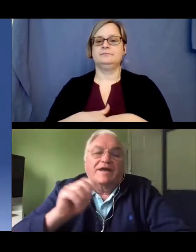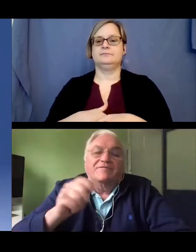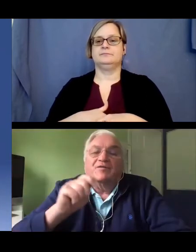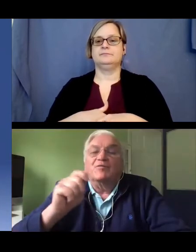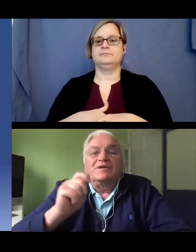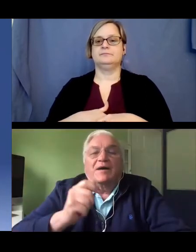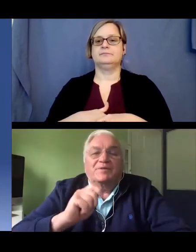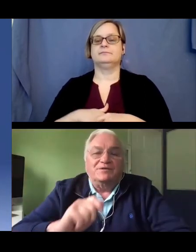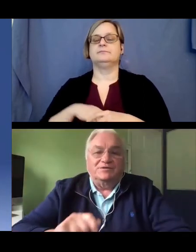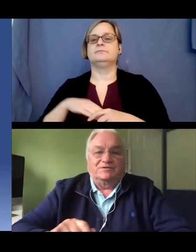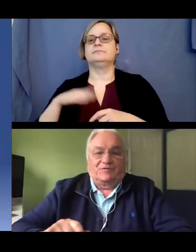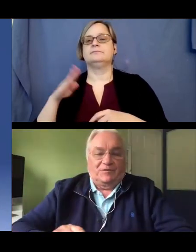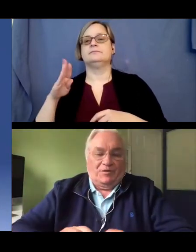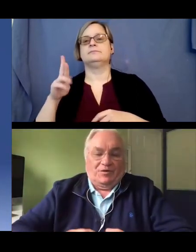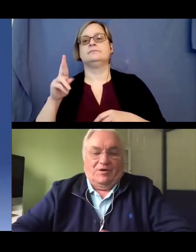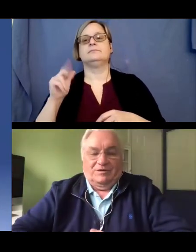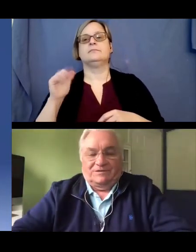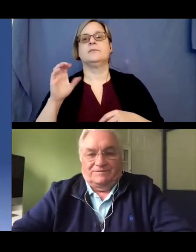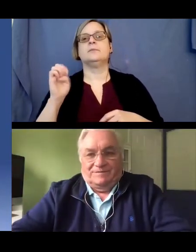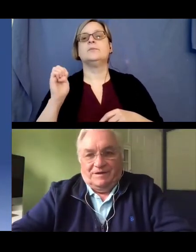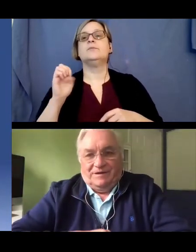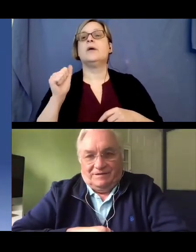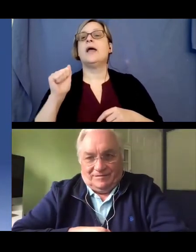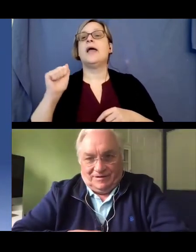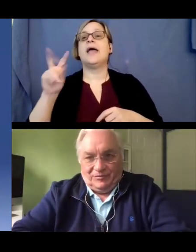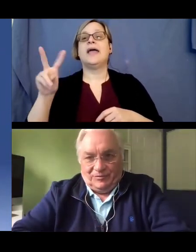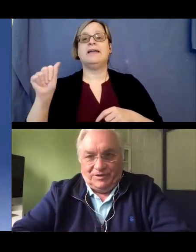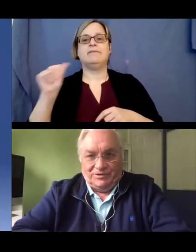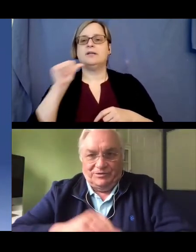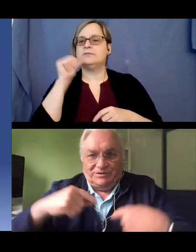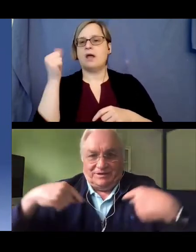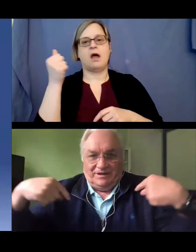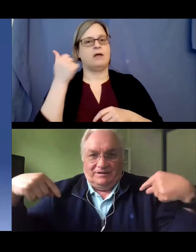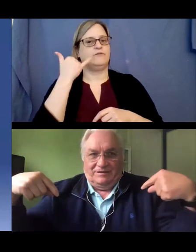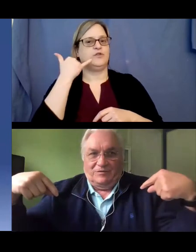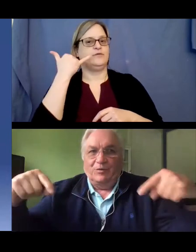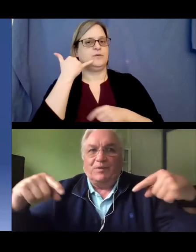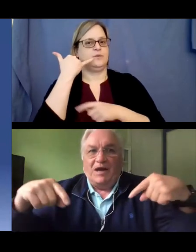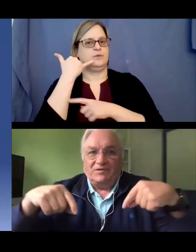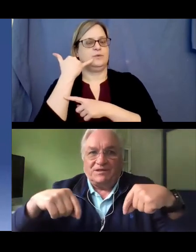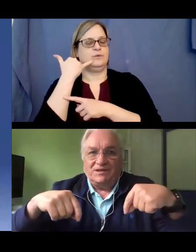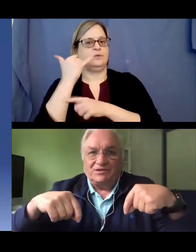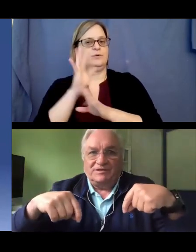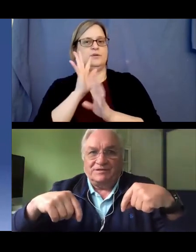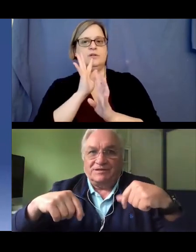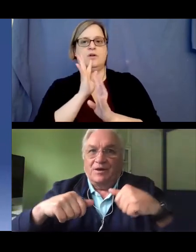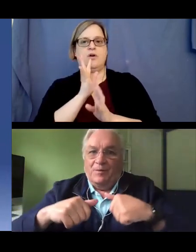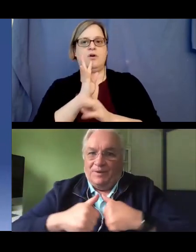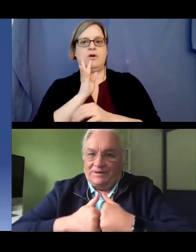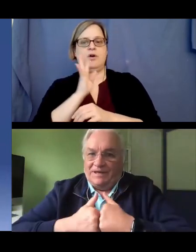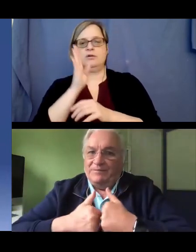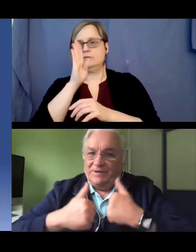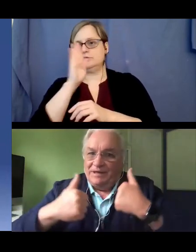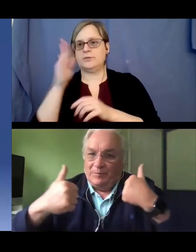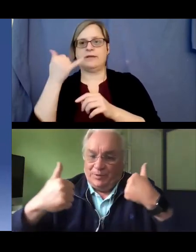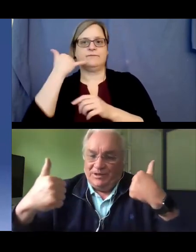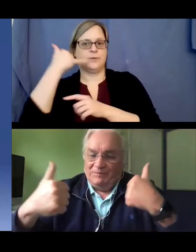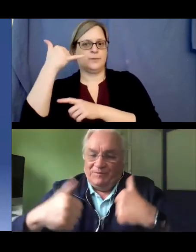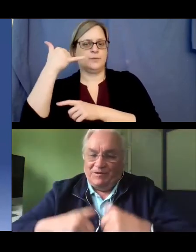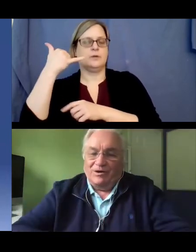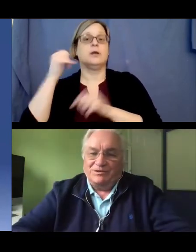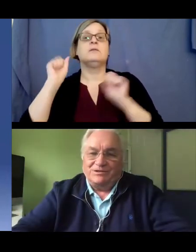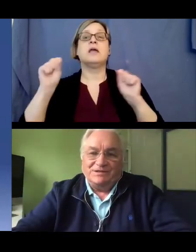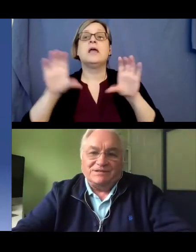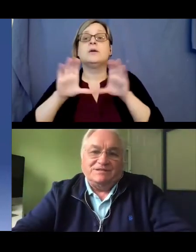So Ava would not be used for phone calls. It would be used in group conversations, but they can be at